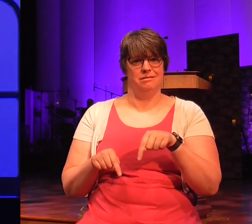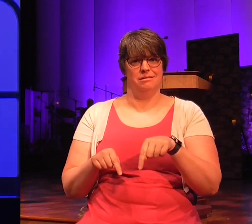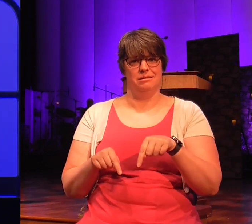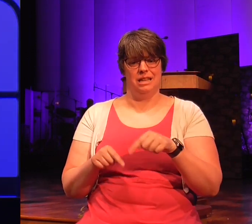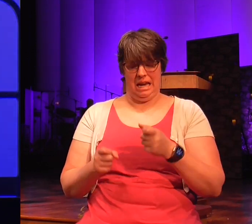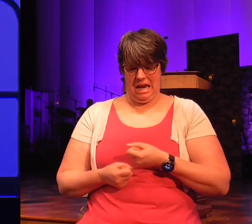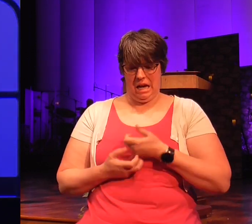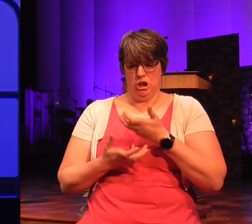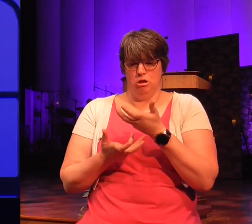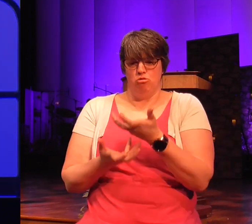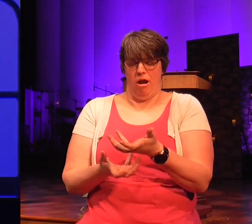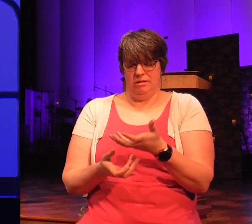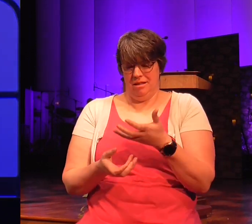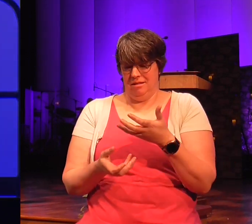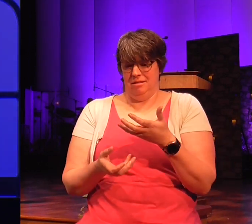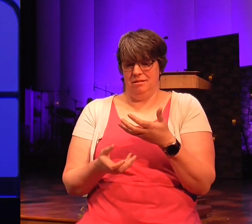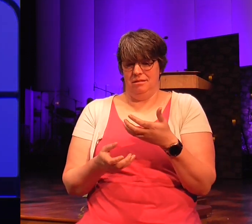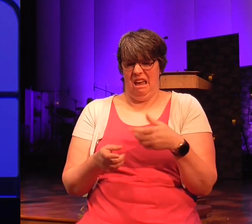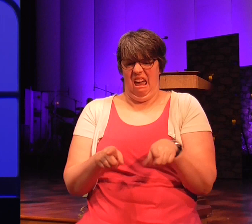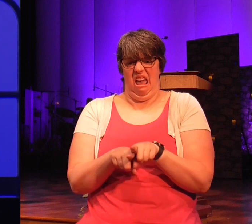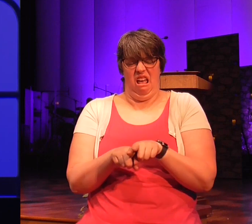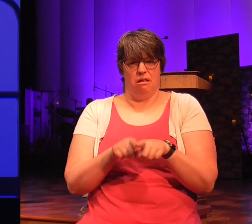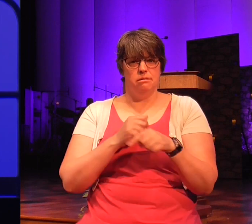expressing fully as love,